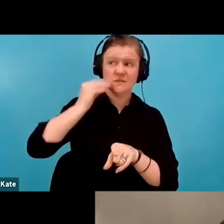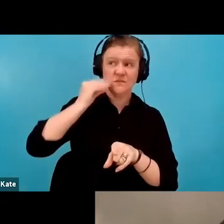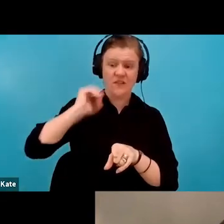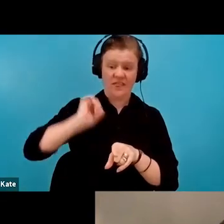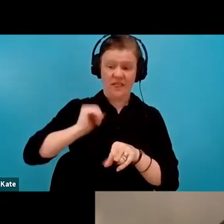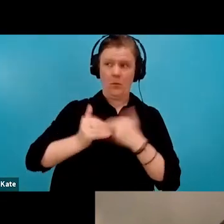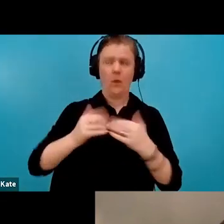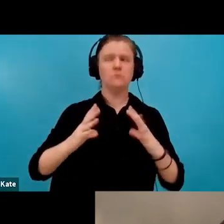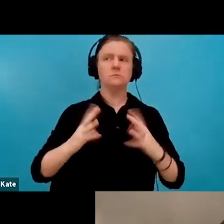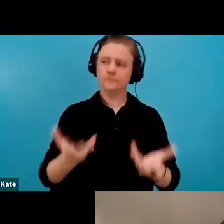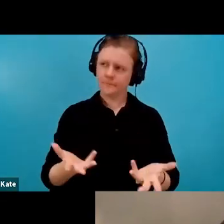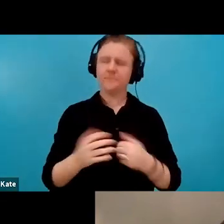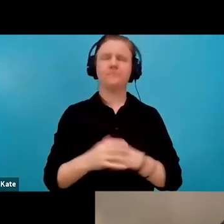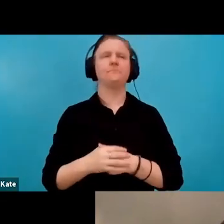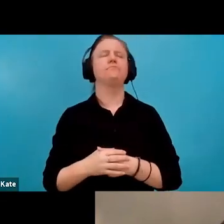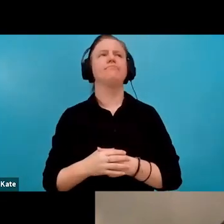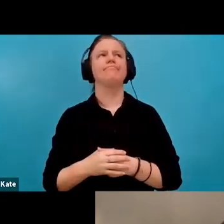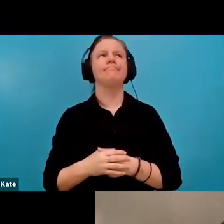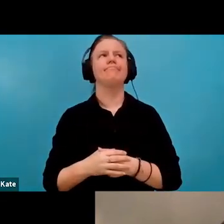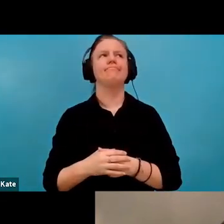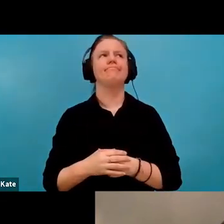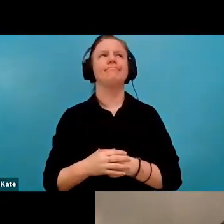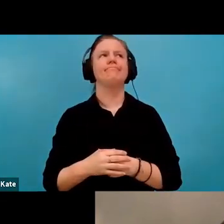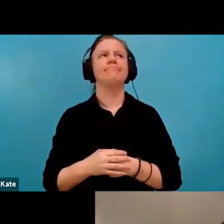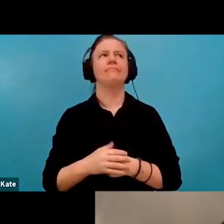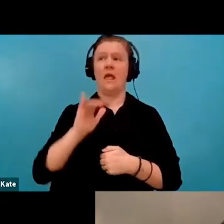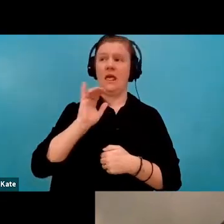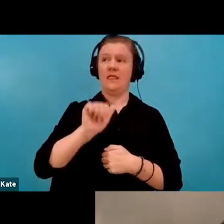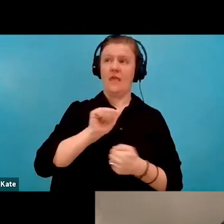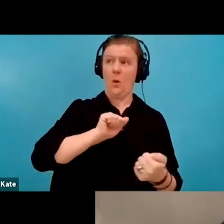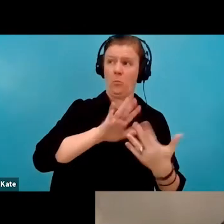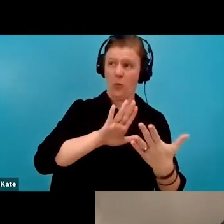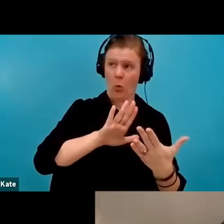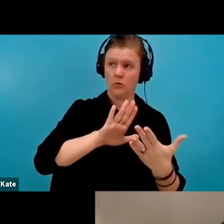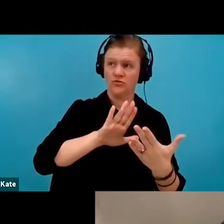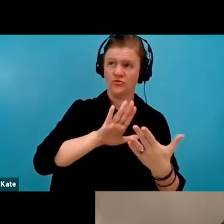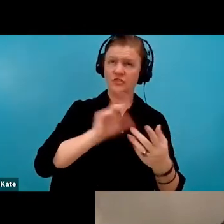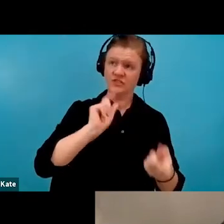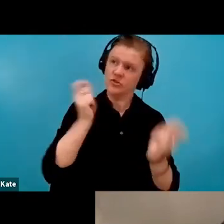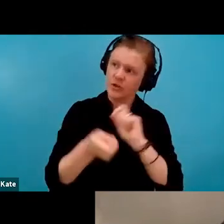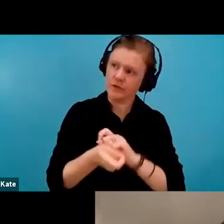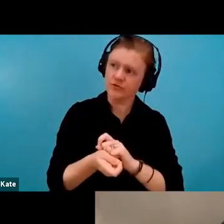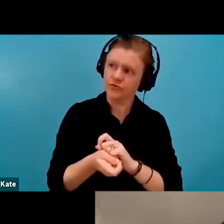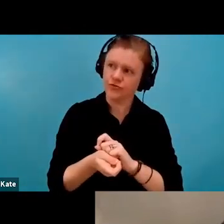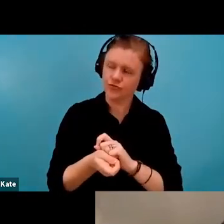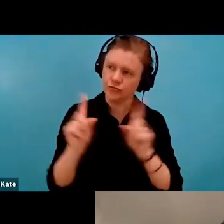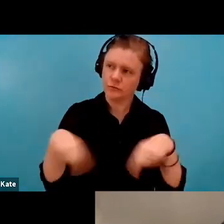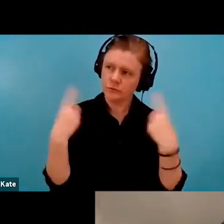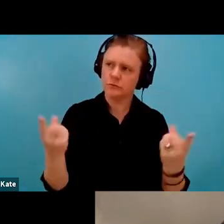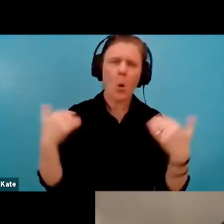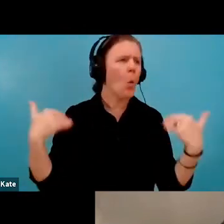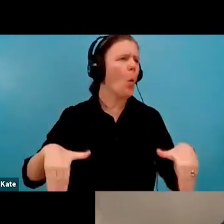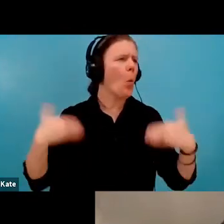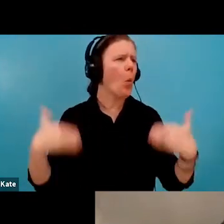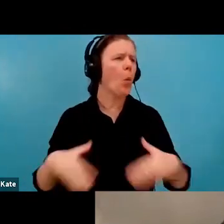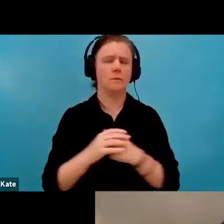you know, it's a change, and it's not like terrifying or anything, but wow, what a change, right?